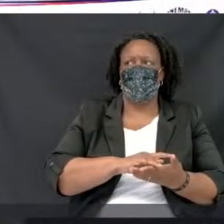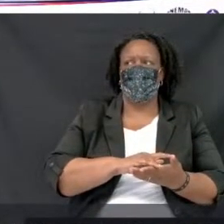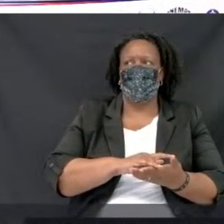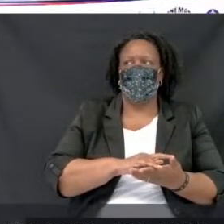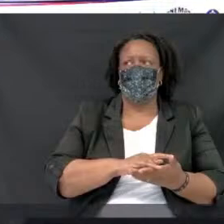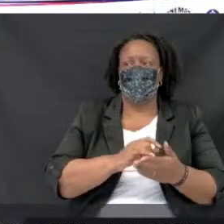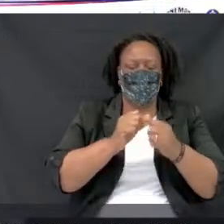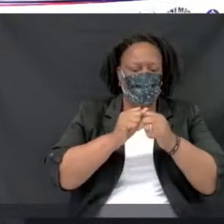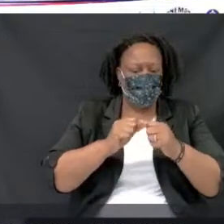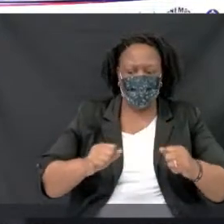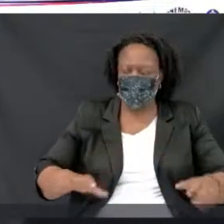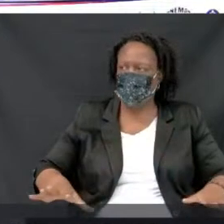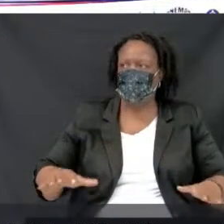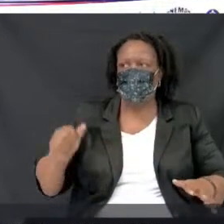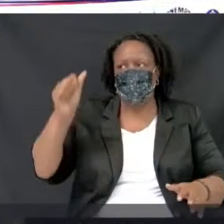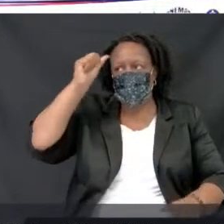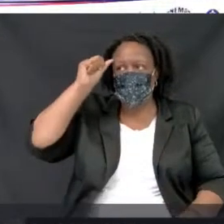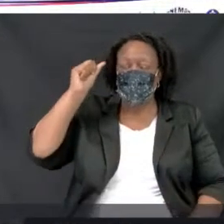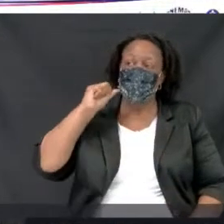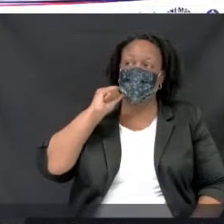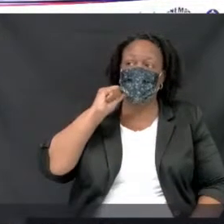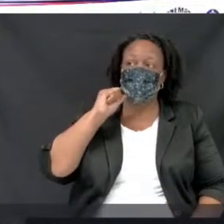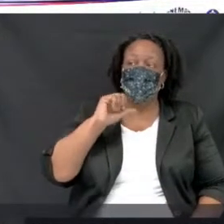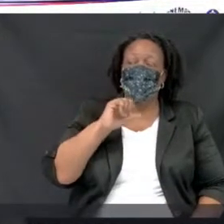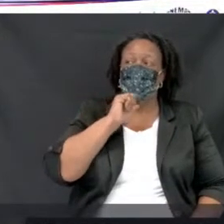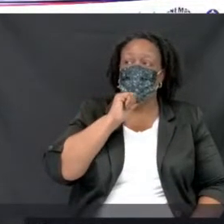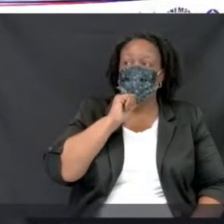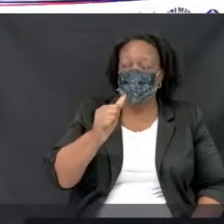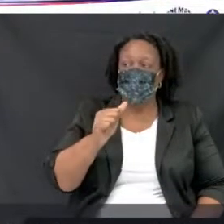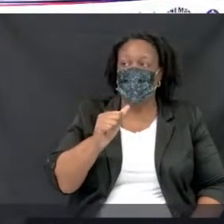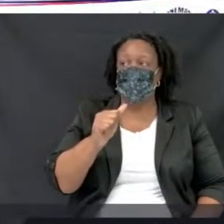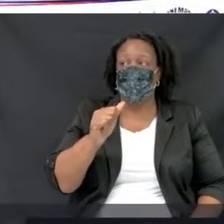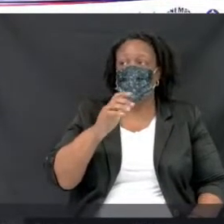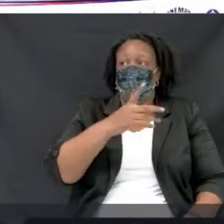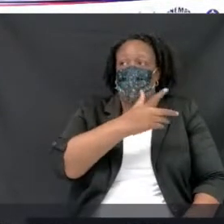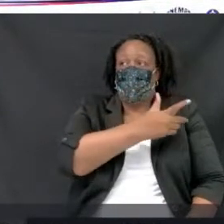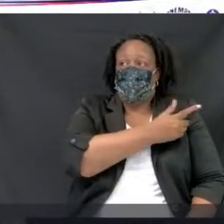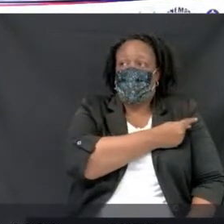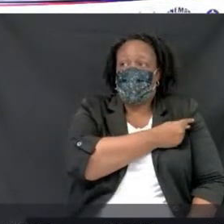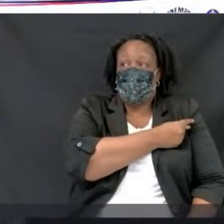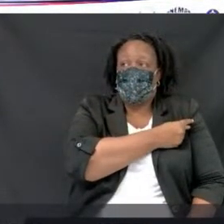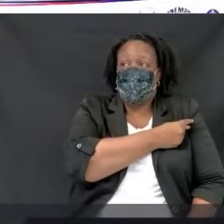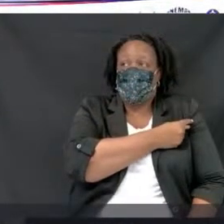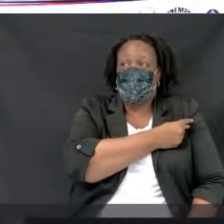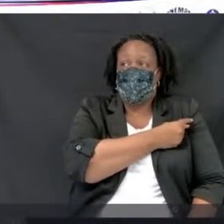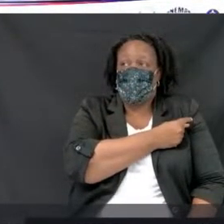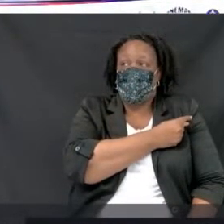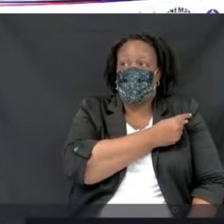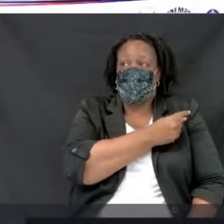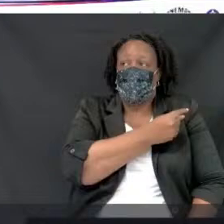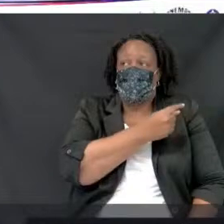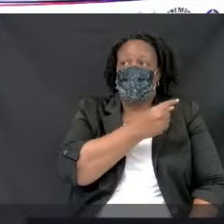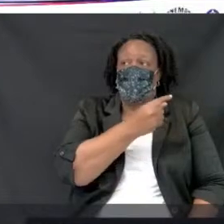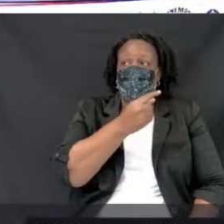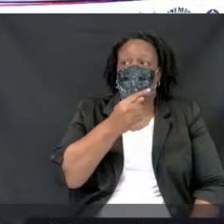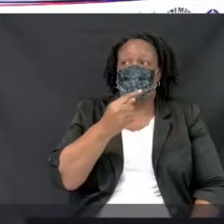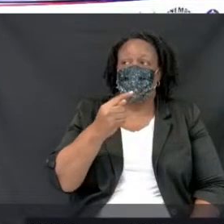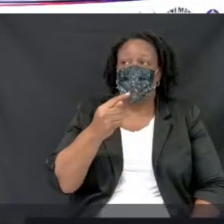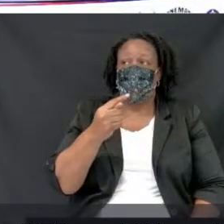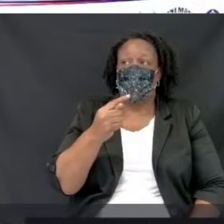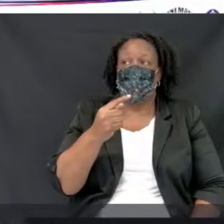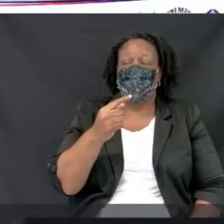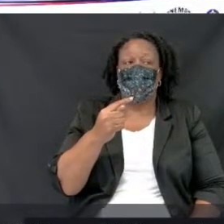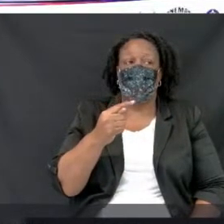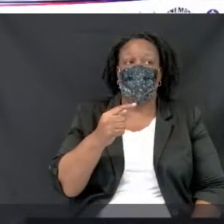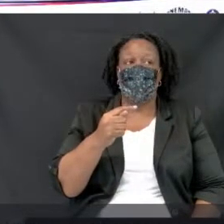unaccompanied and they were unvaccinated and had to be quarantined, I won't have to call into a radio station to find out whether